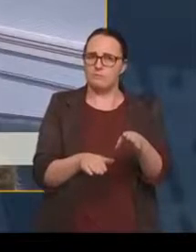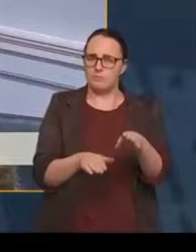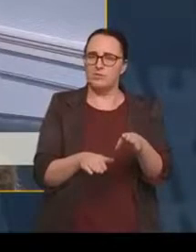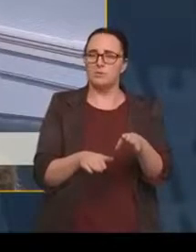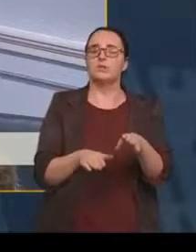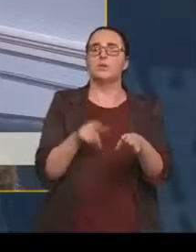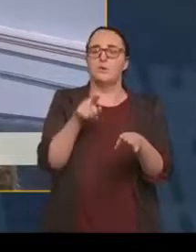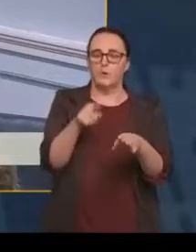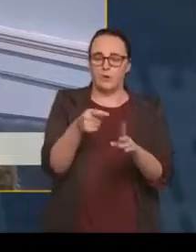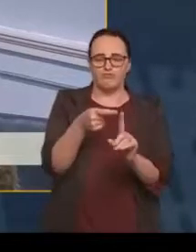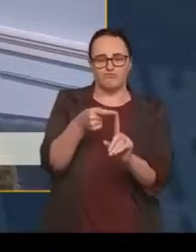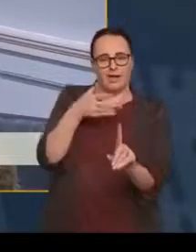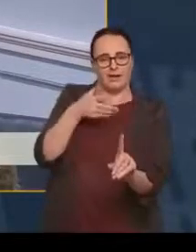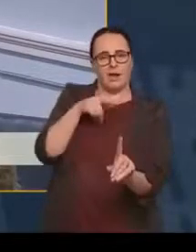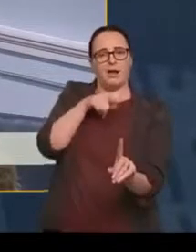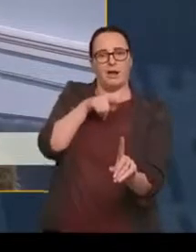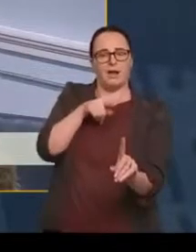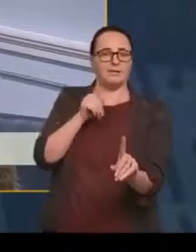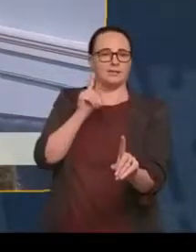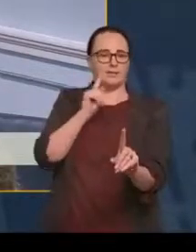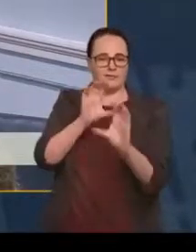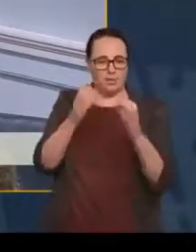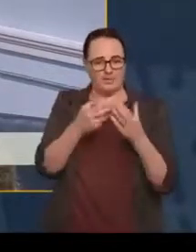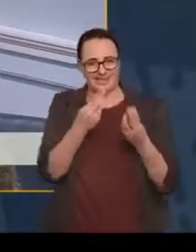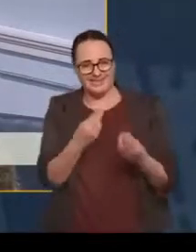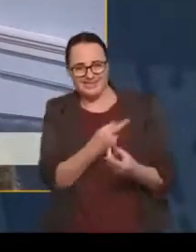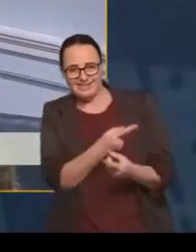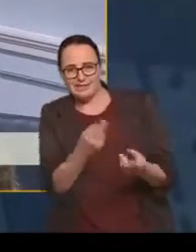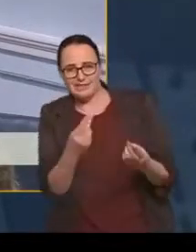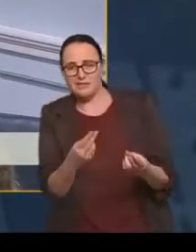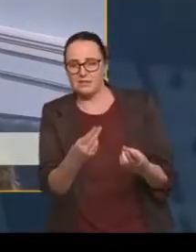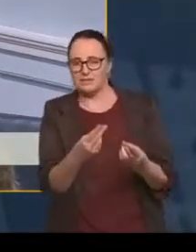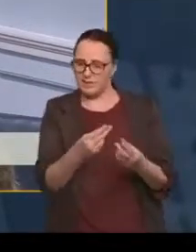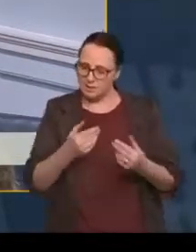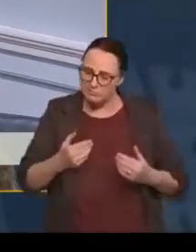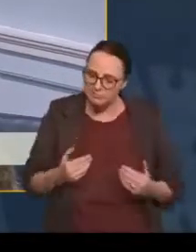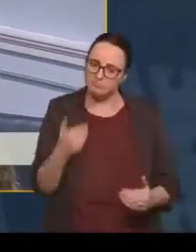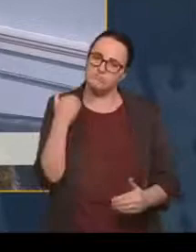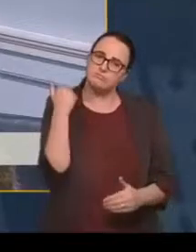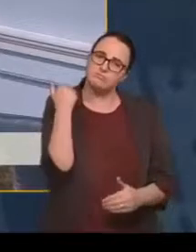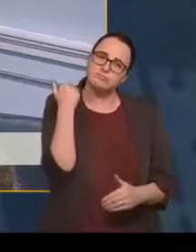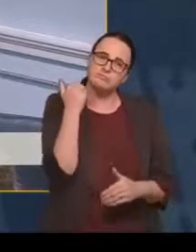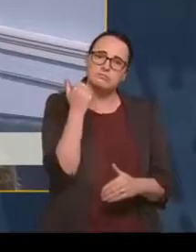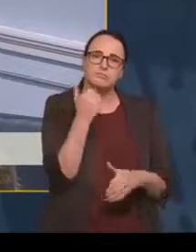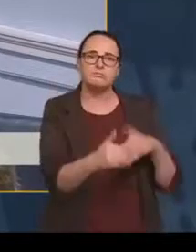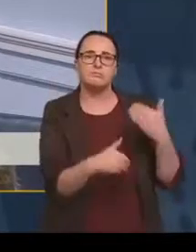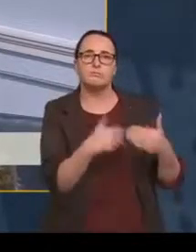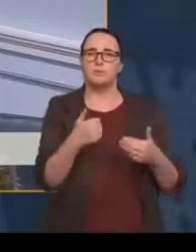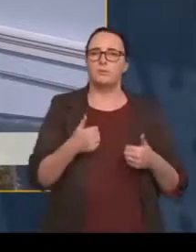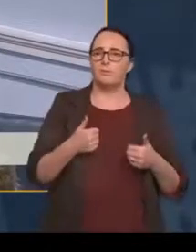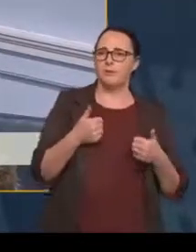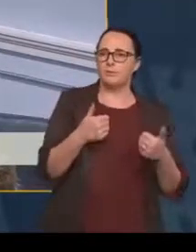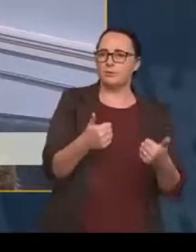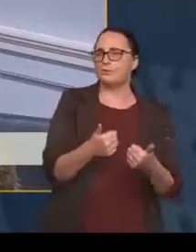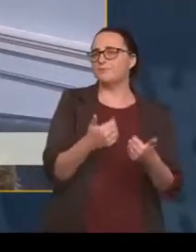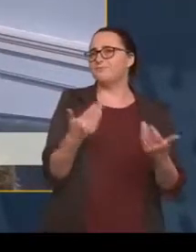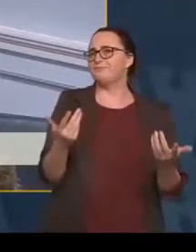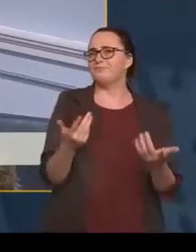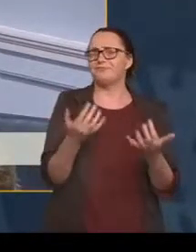recognising the deaf community and what they need to go forward, to be able to be,